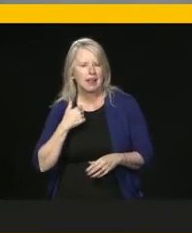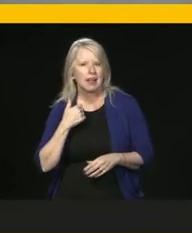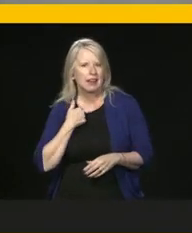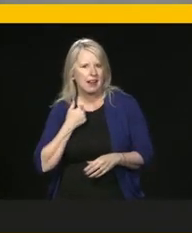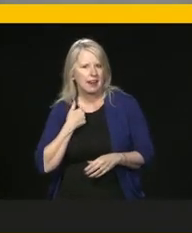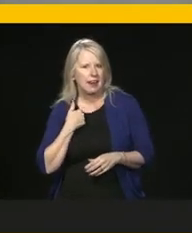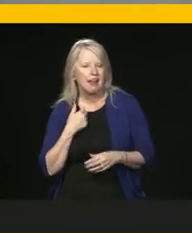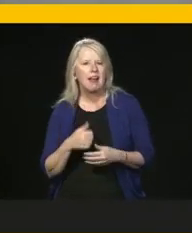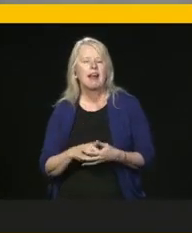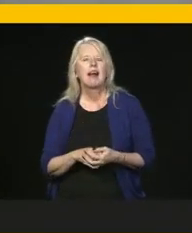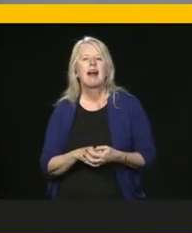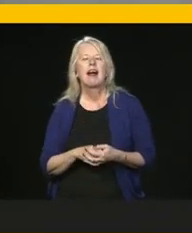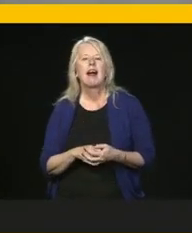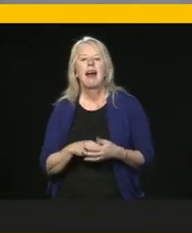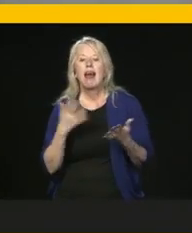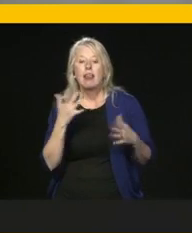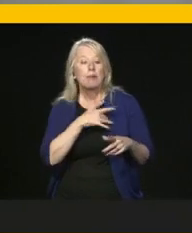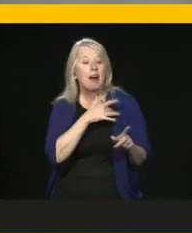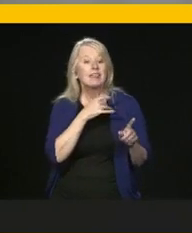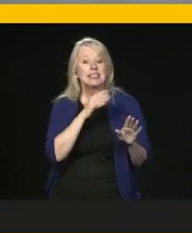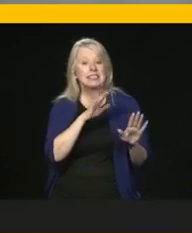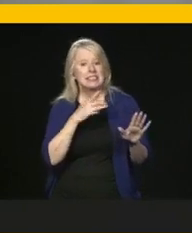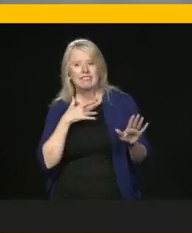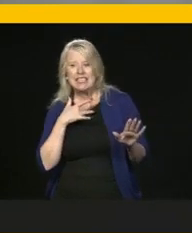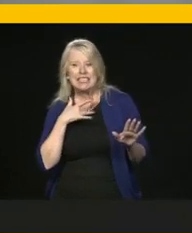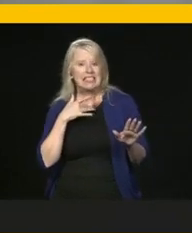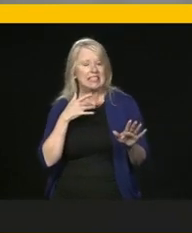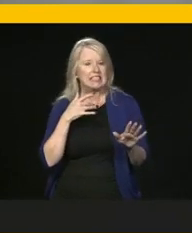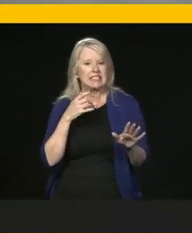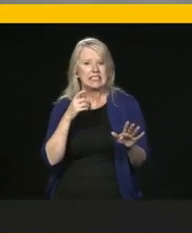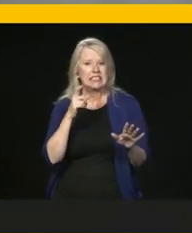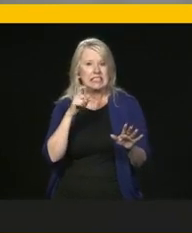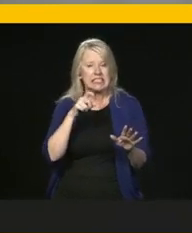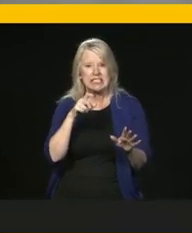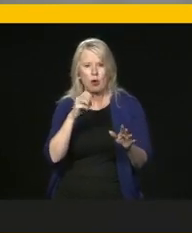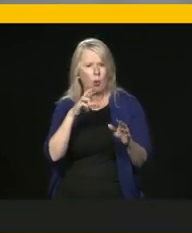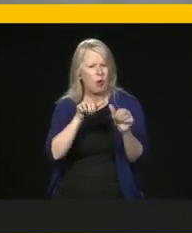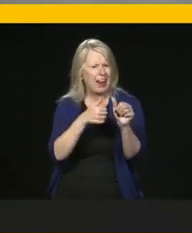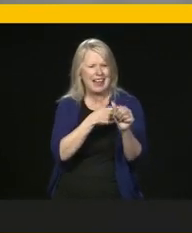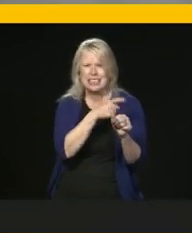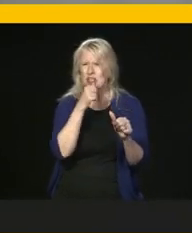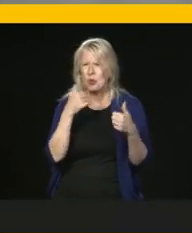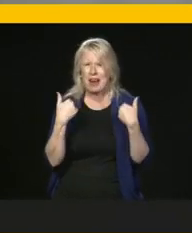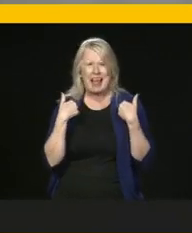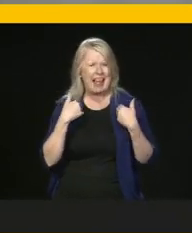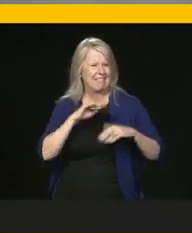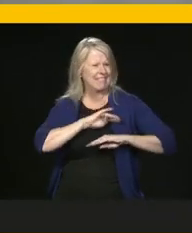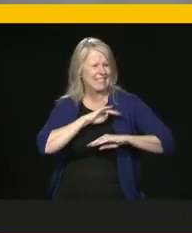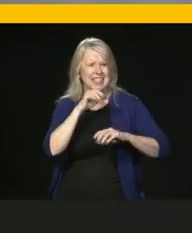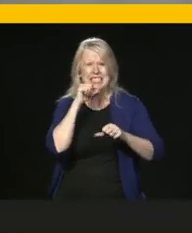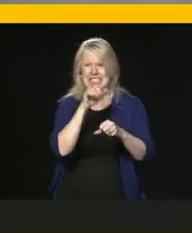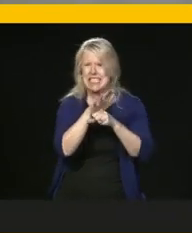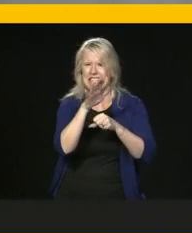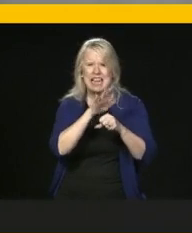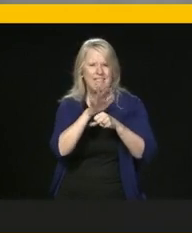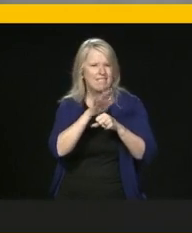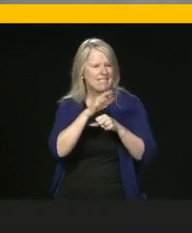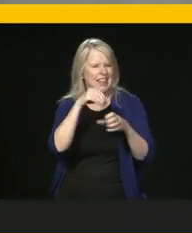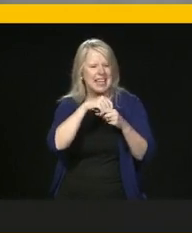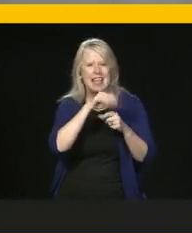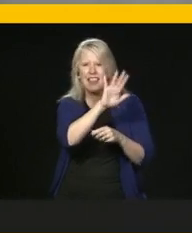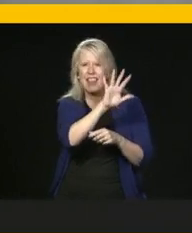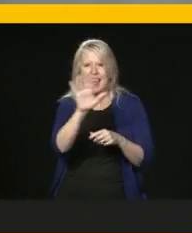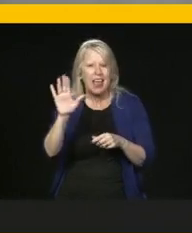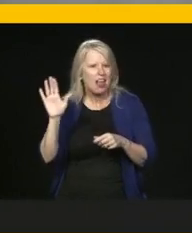do or do not have the necessary tools in their own provincial and territorial toolboxes.